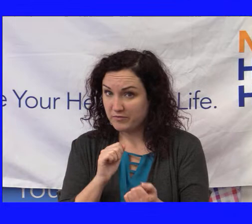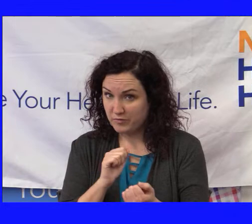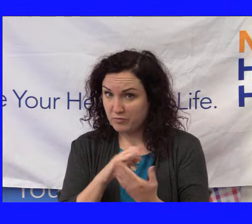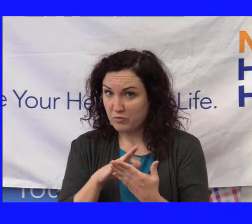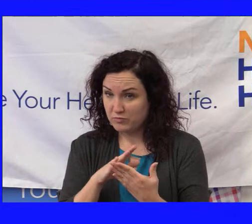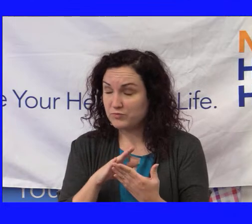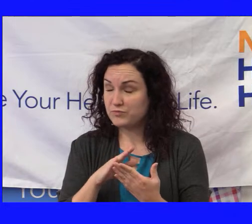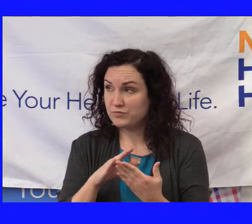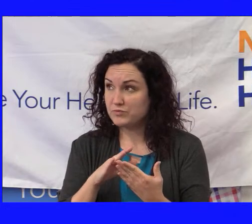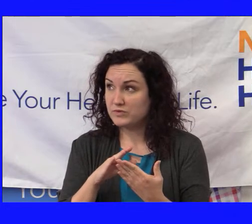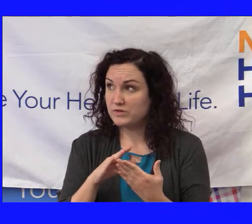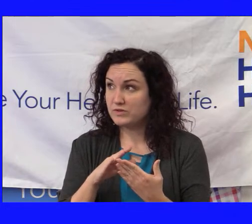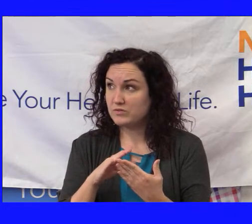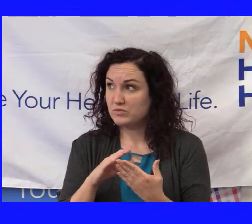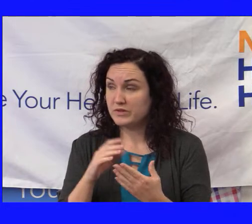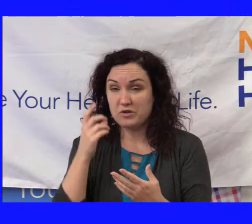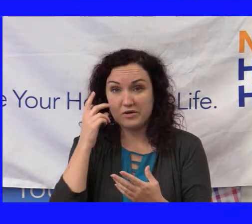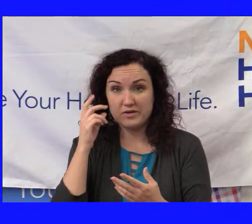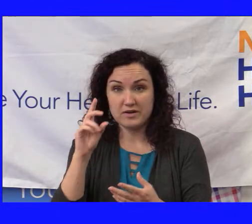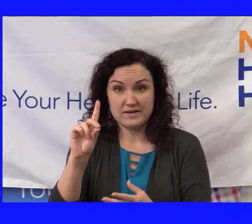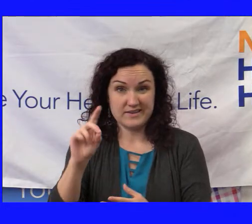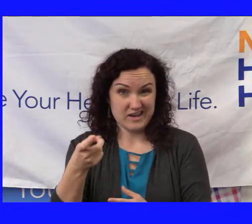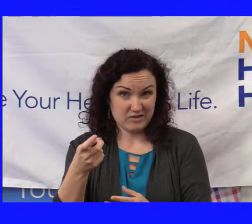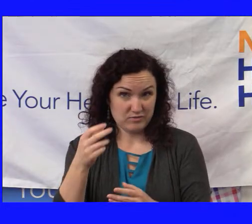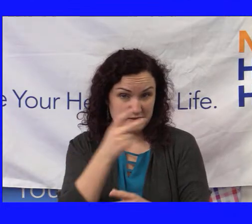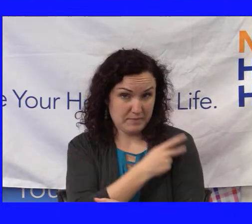are diagnosing patients?